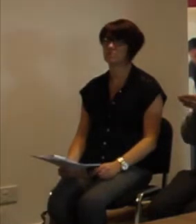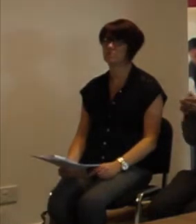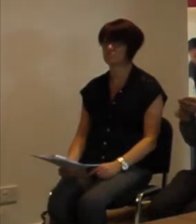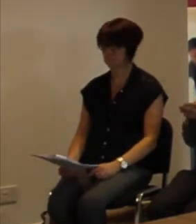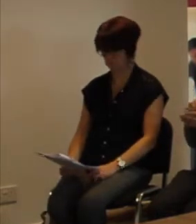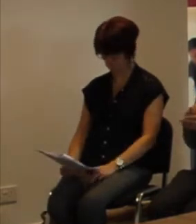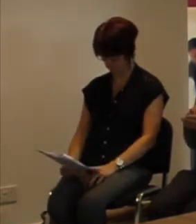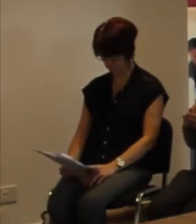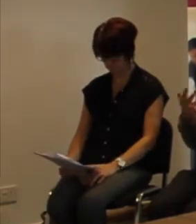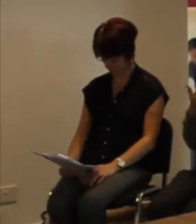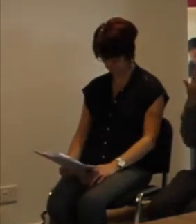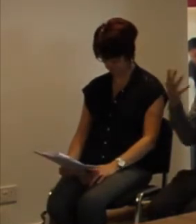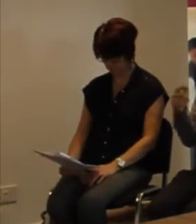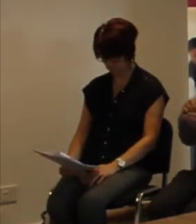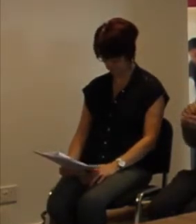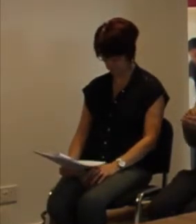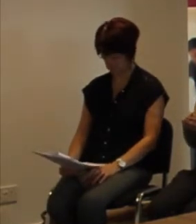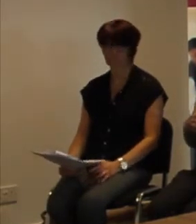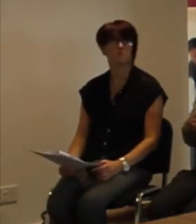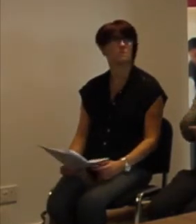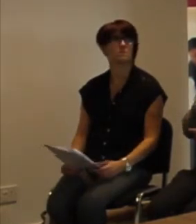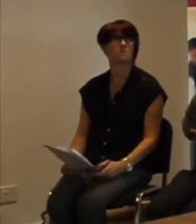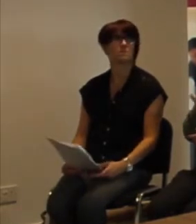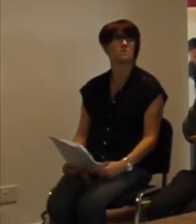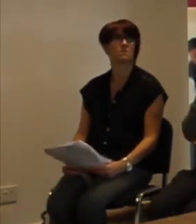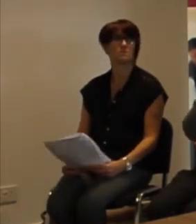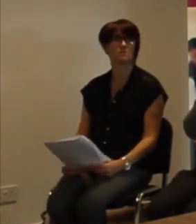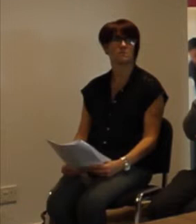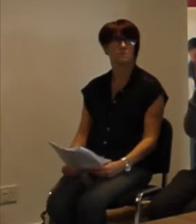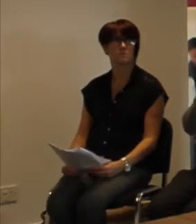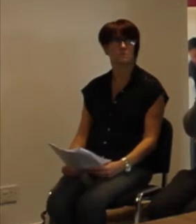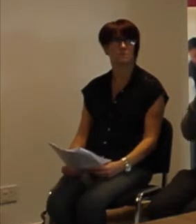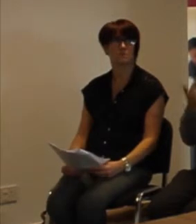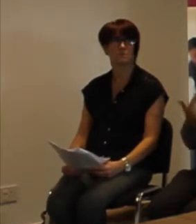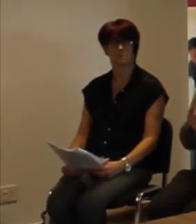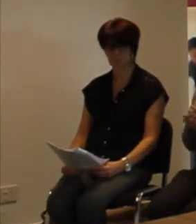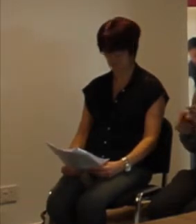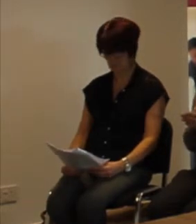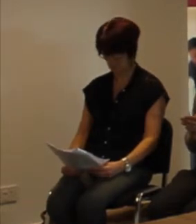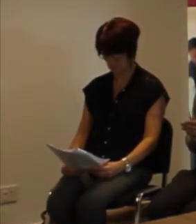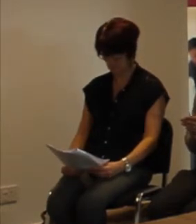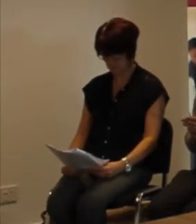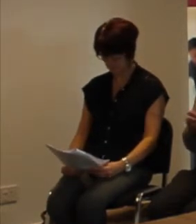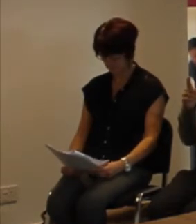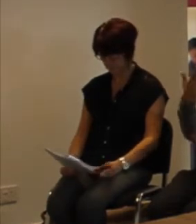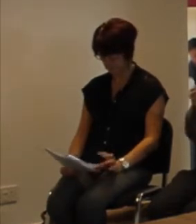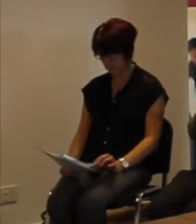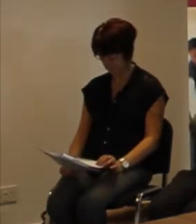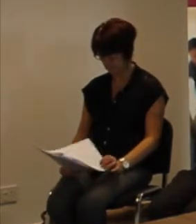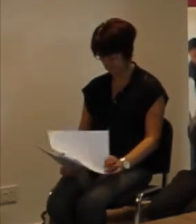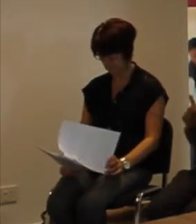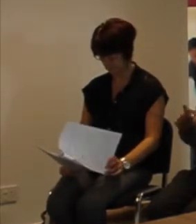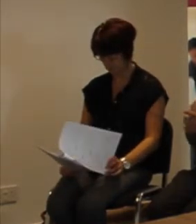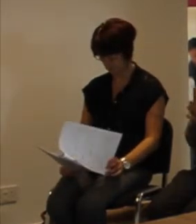big one, certainly. Scribing is one up there as far as they go. There are lots of them,